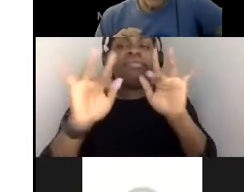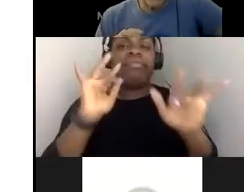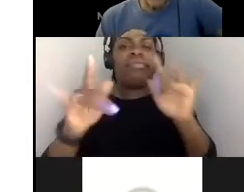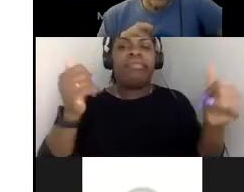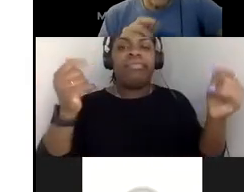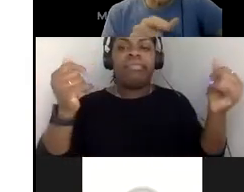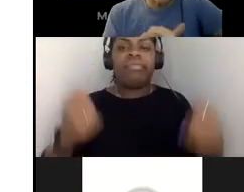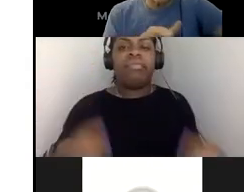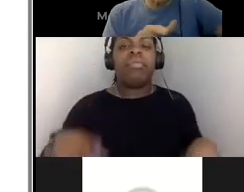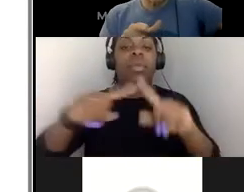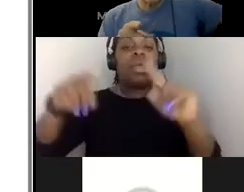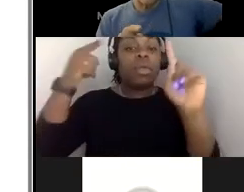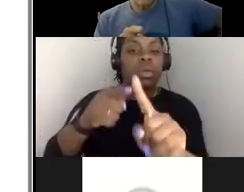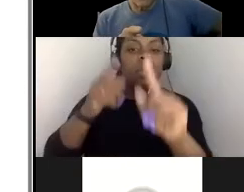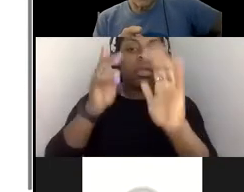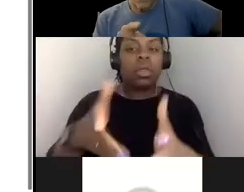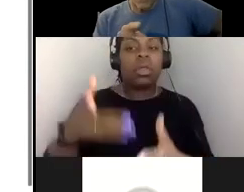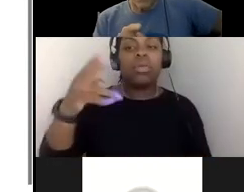then